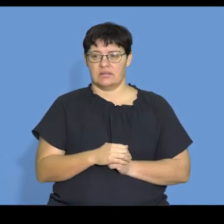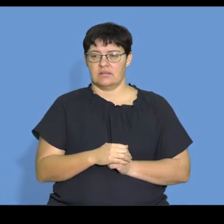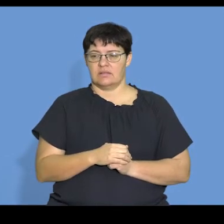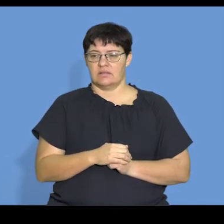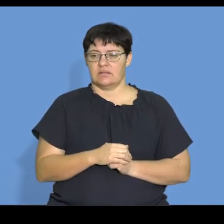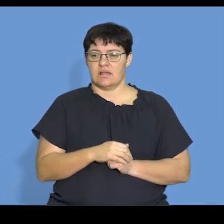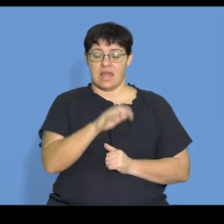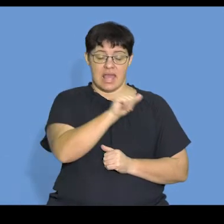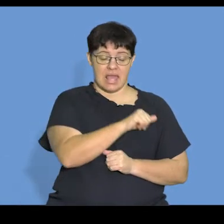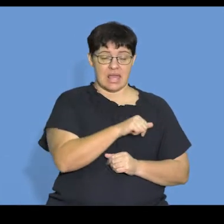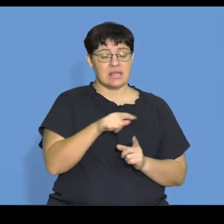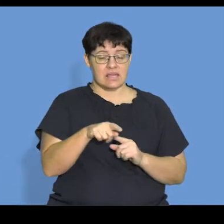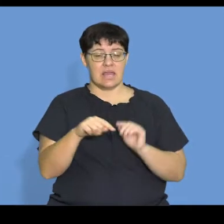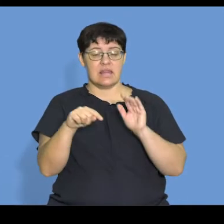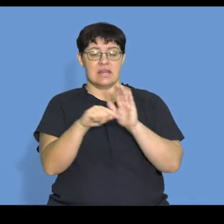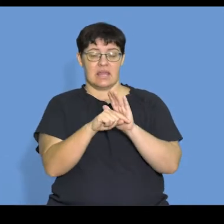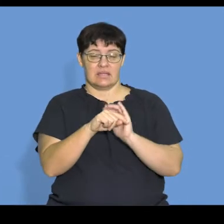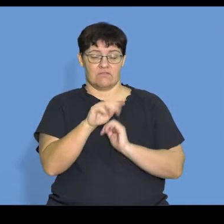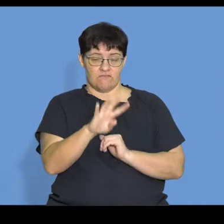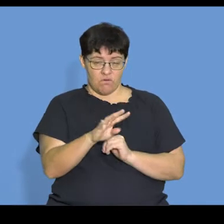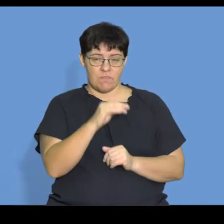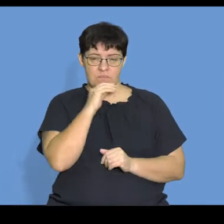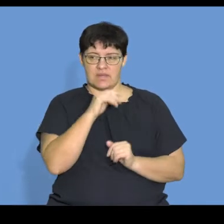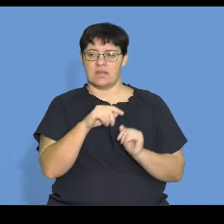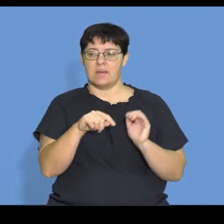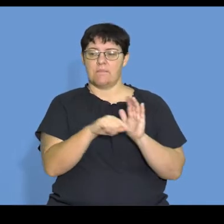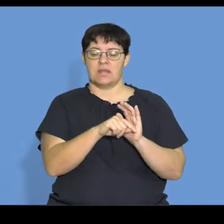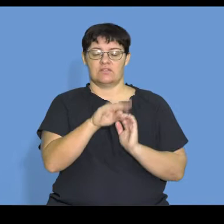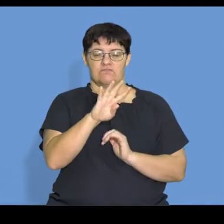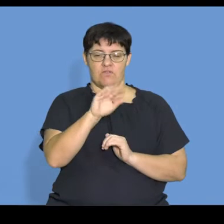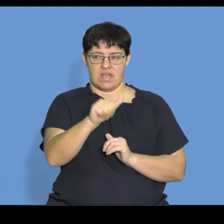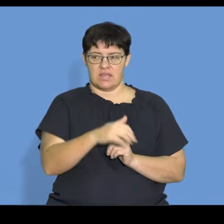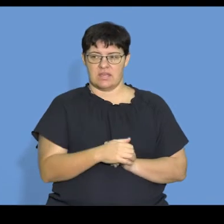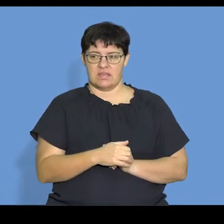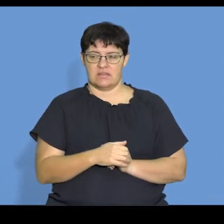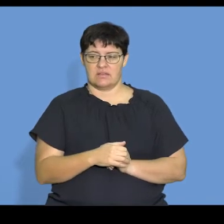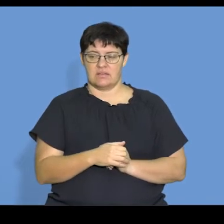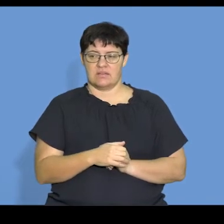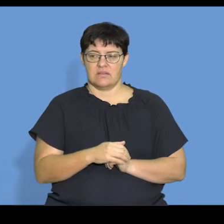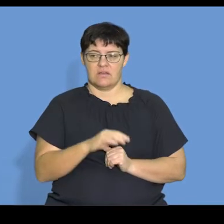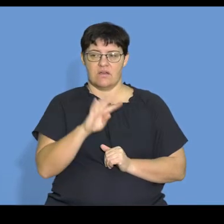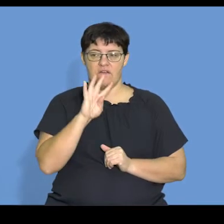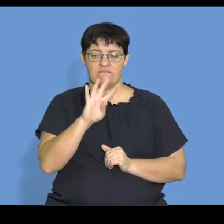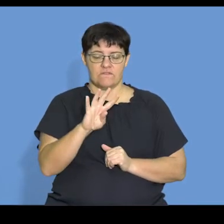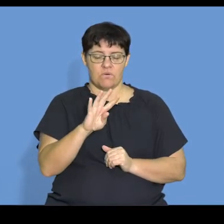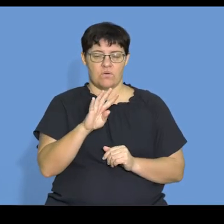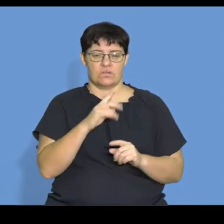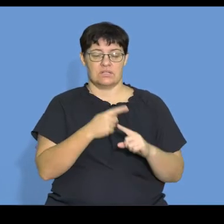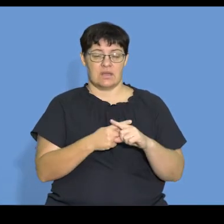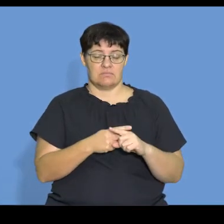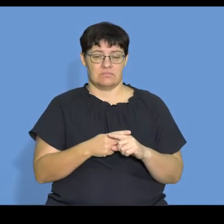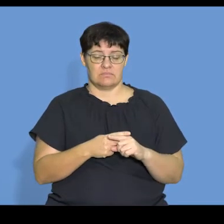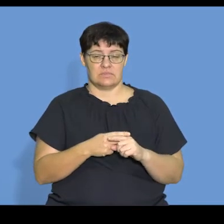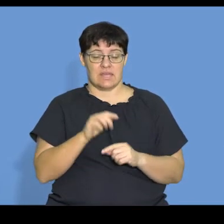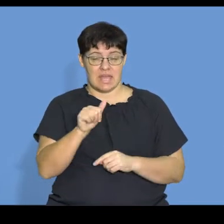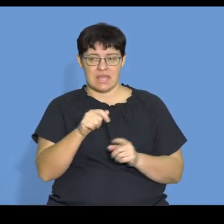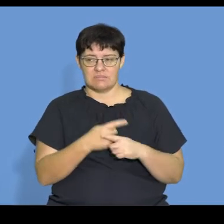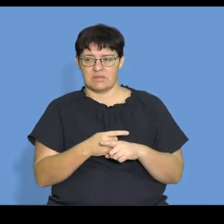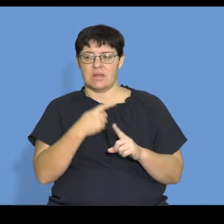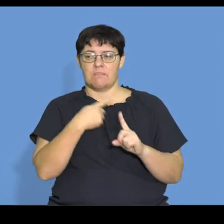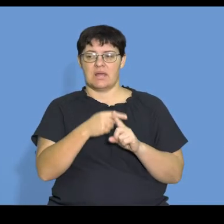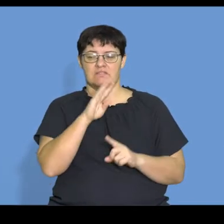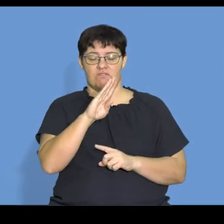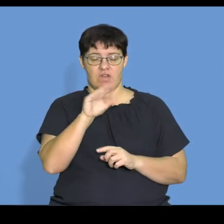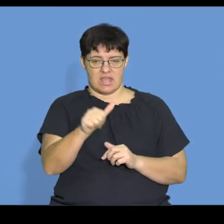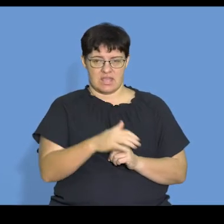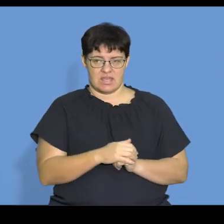by -4 will be minus 4a. 4 multiplied by a will be plus 4a.